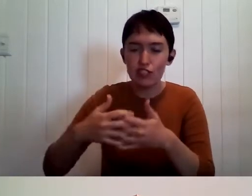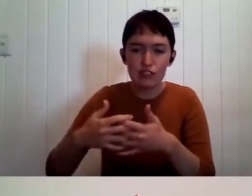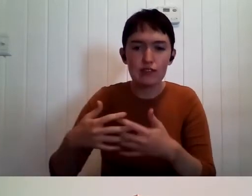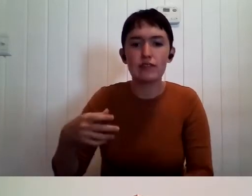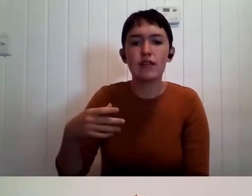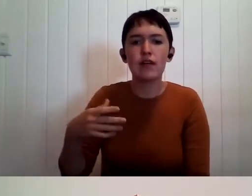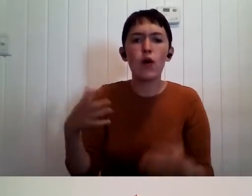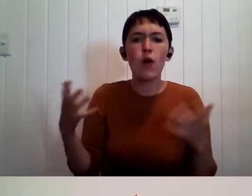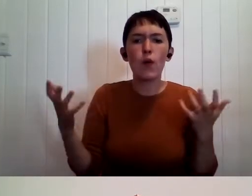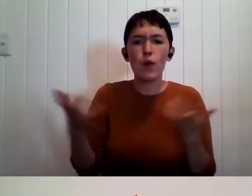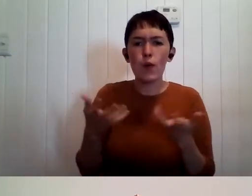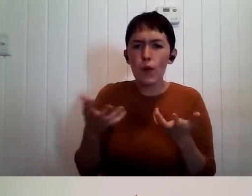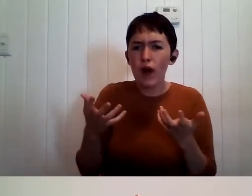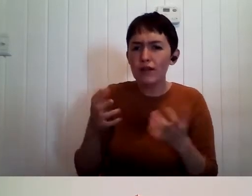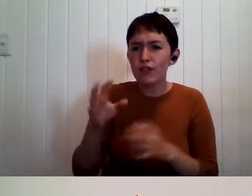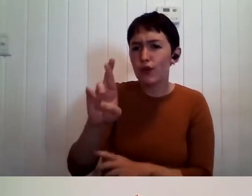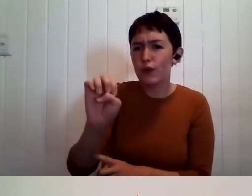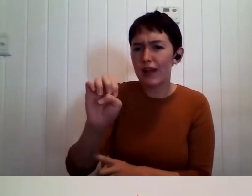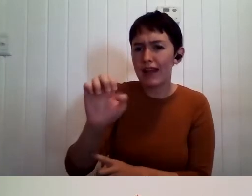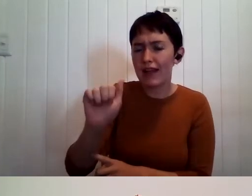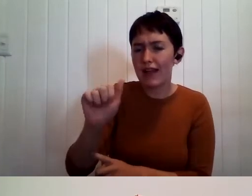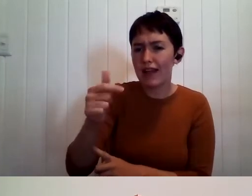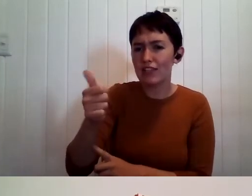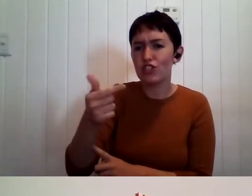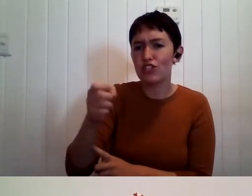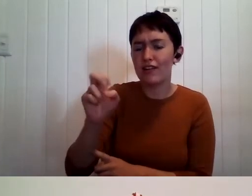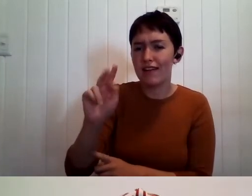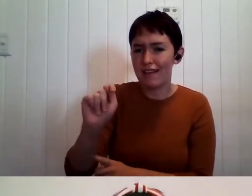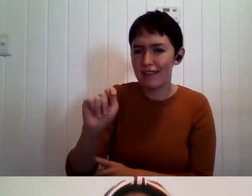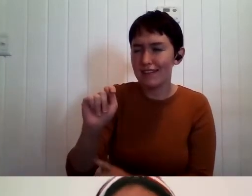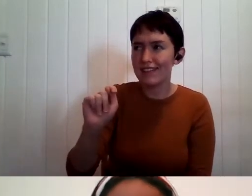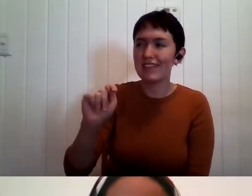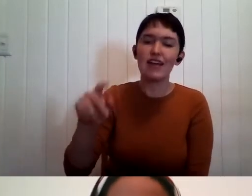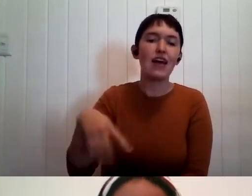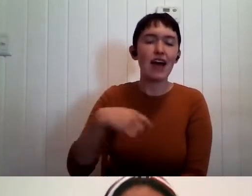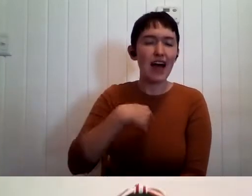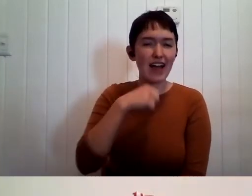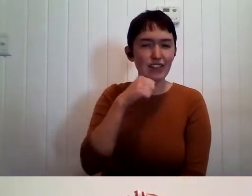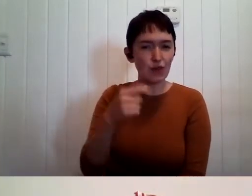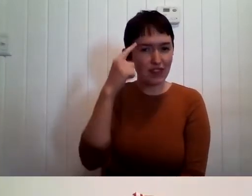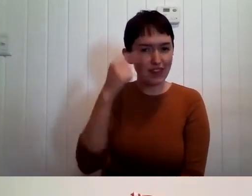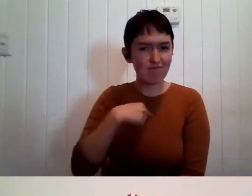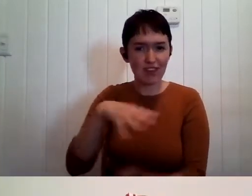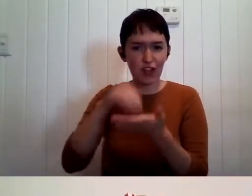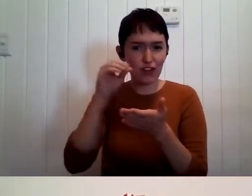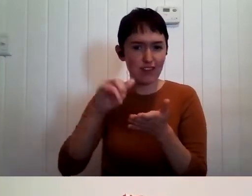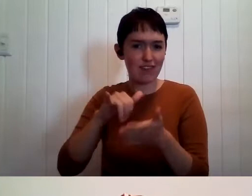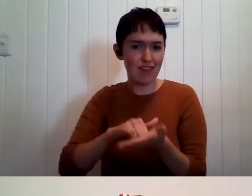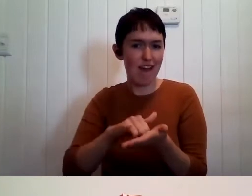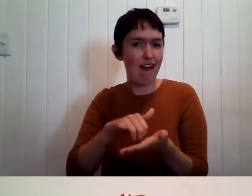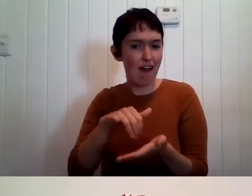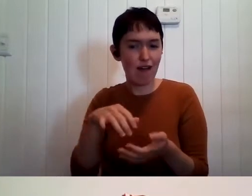exactly is a reagent? I don't think I learned the word reagent maybe until I was in college. What does a reagent